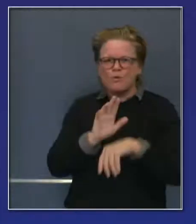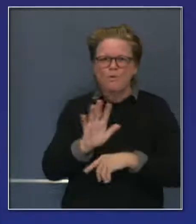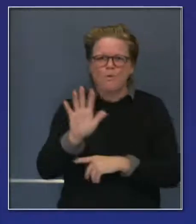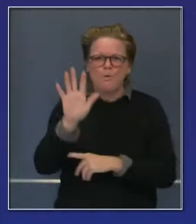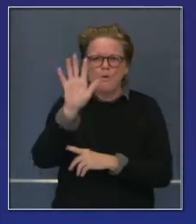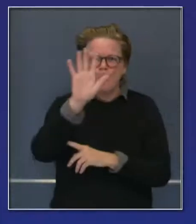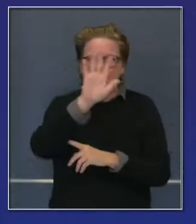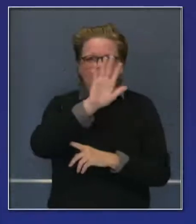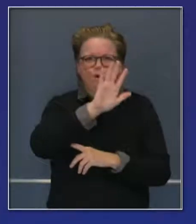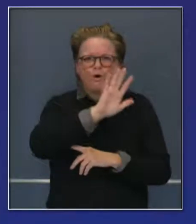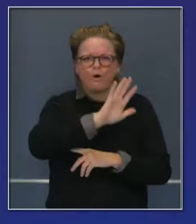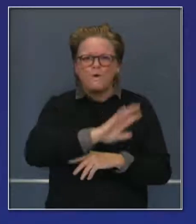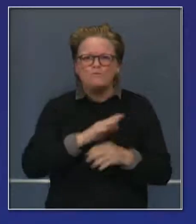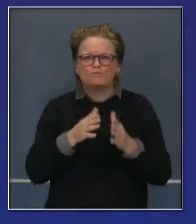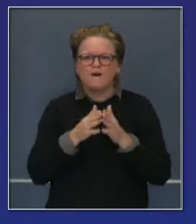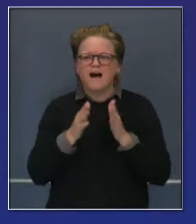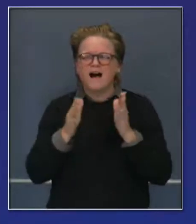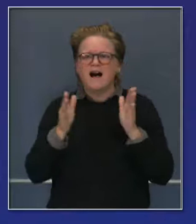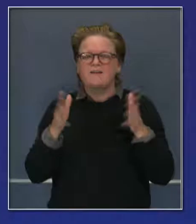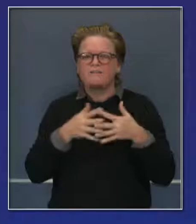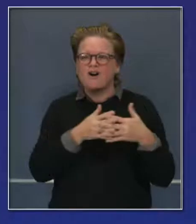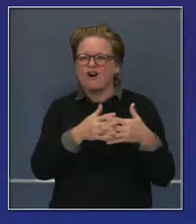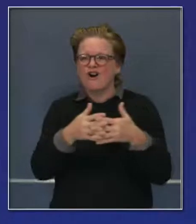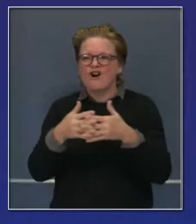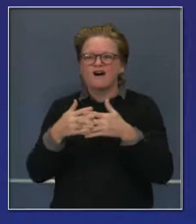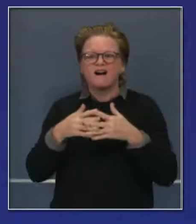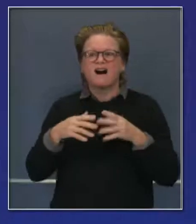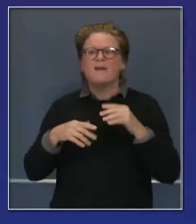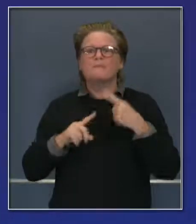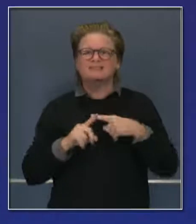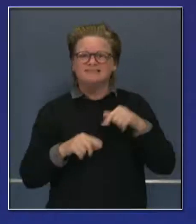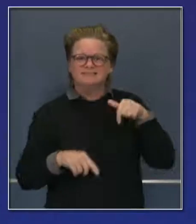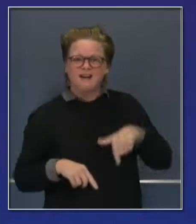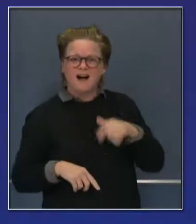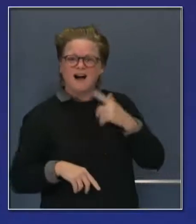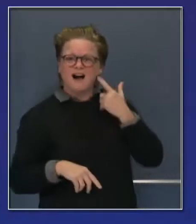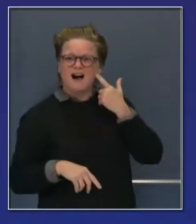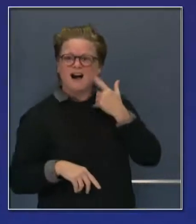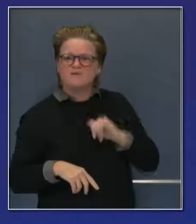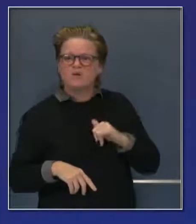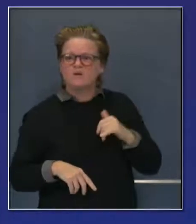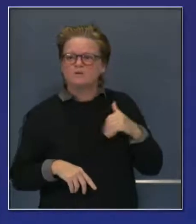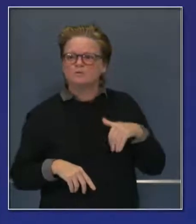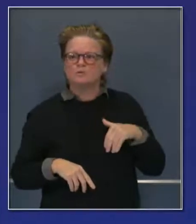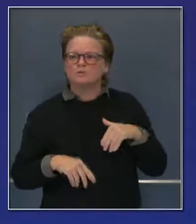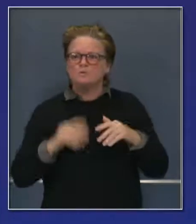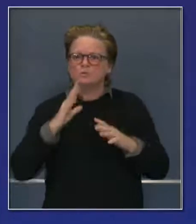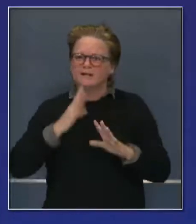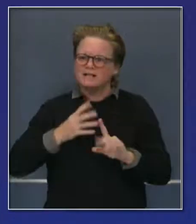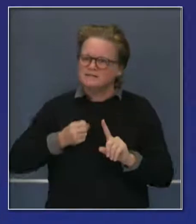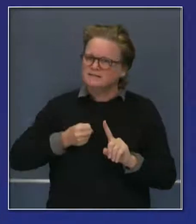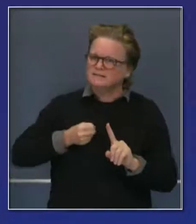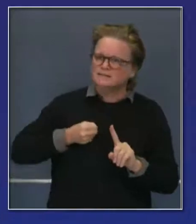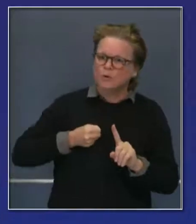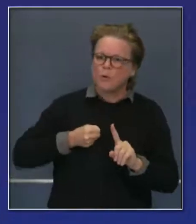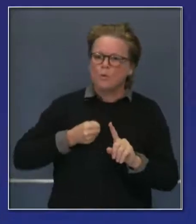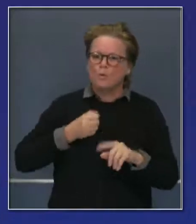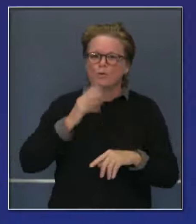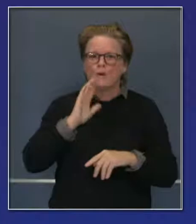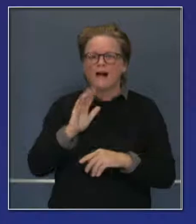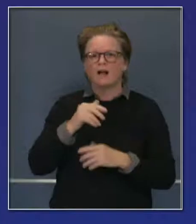billion of federal supports that would be impacted by this decision. We also